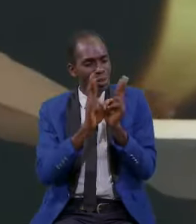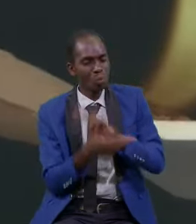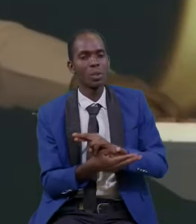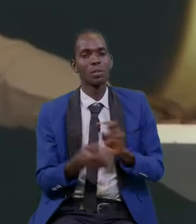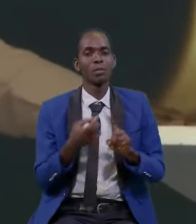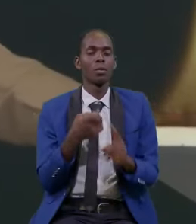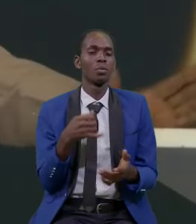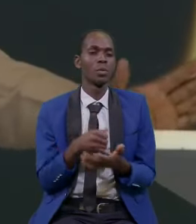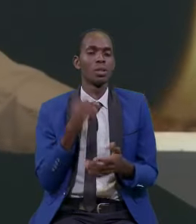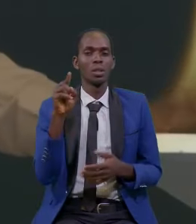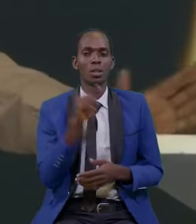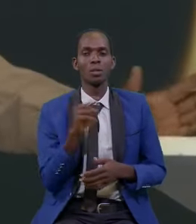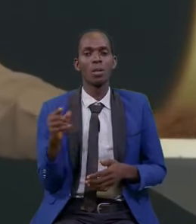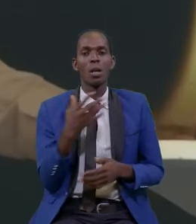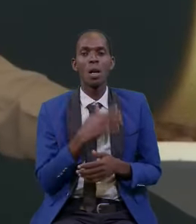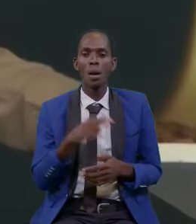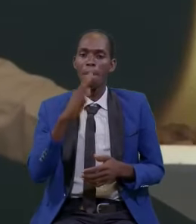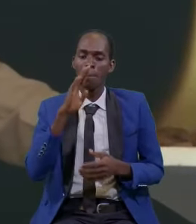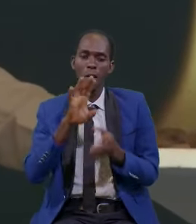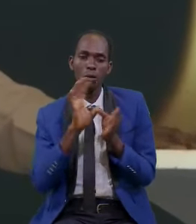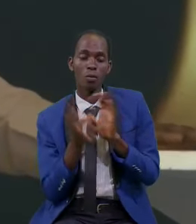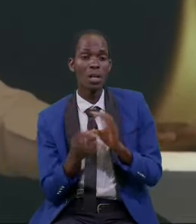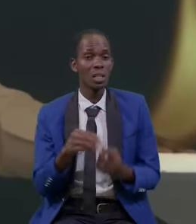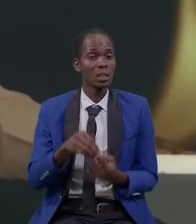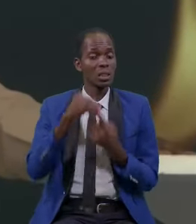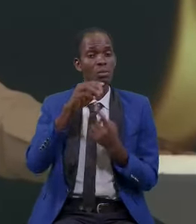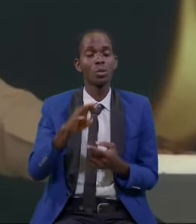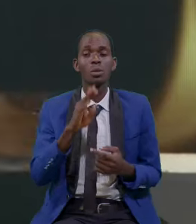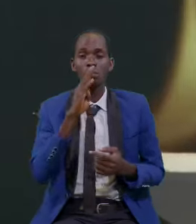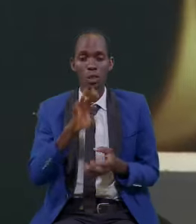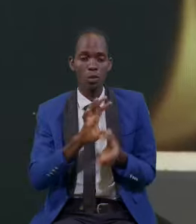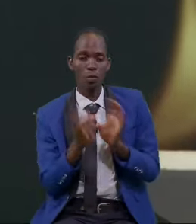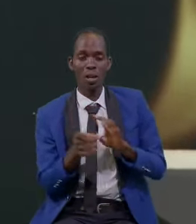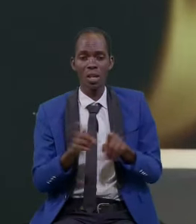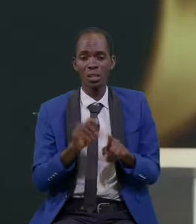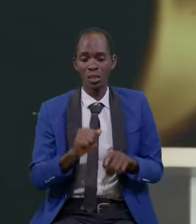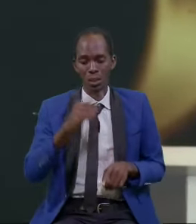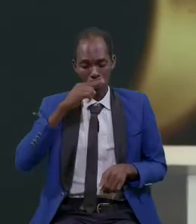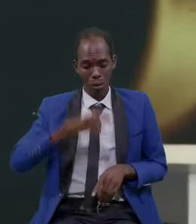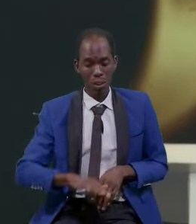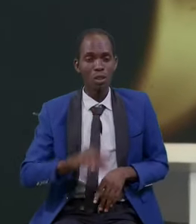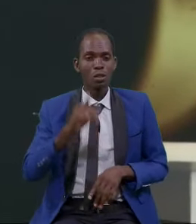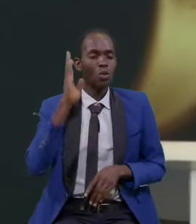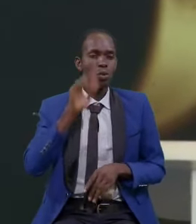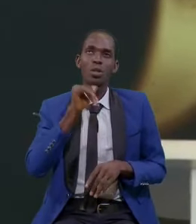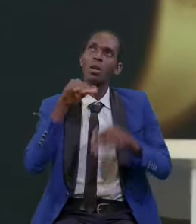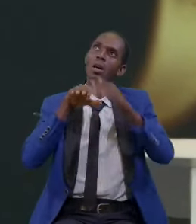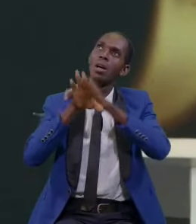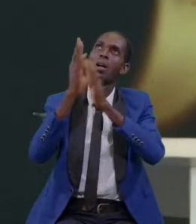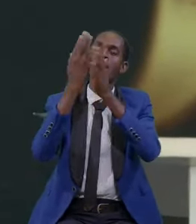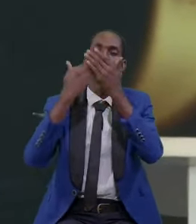be converted, except you be converted as a little child, you'll not get into the kingdom of God. The pride